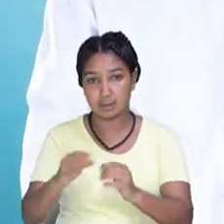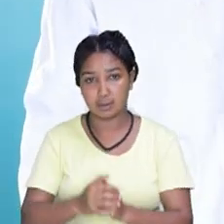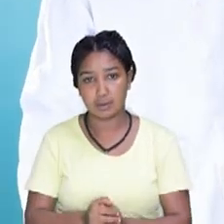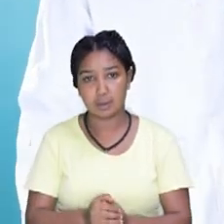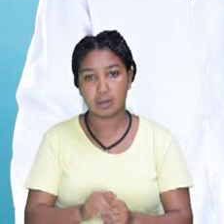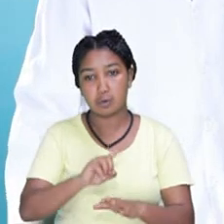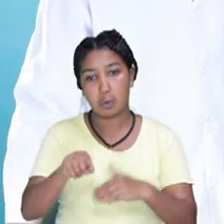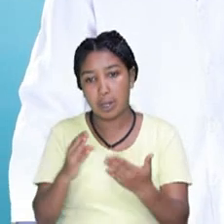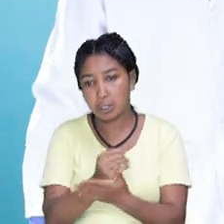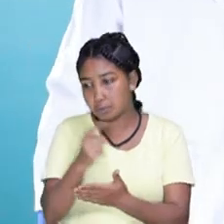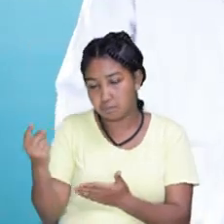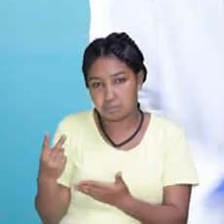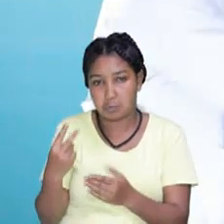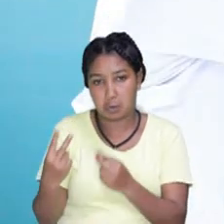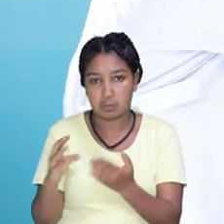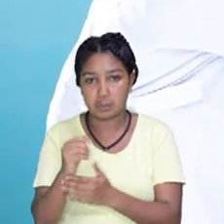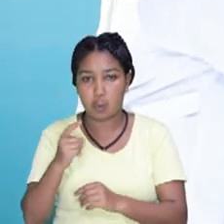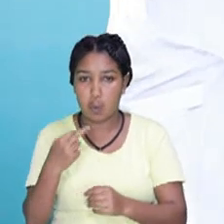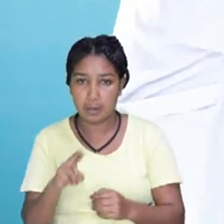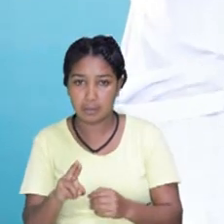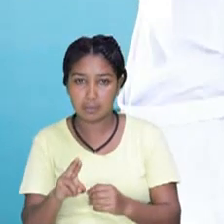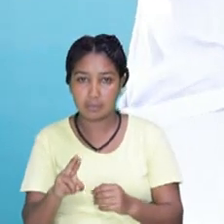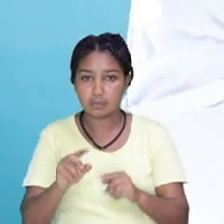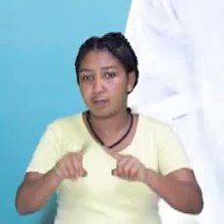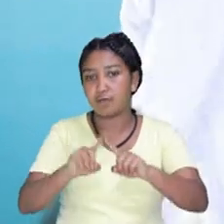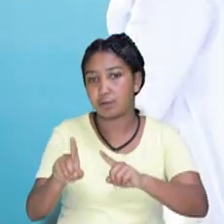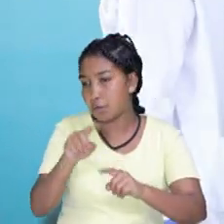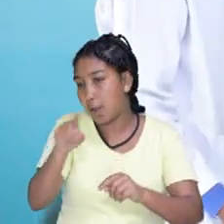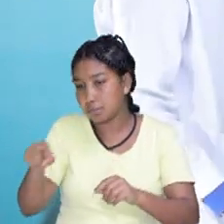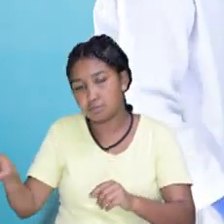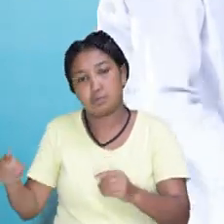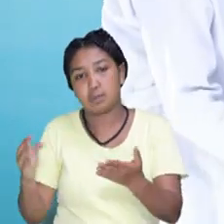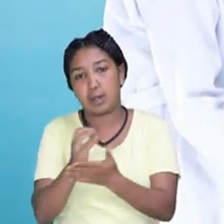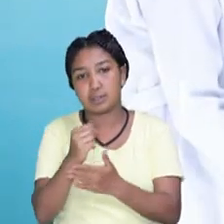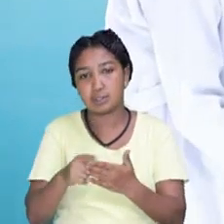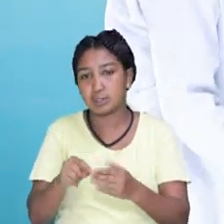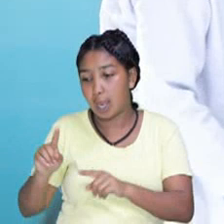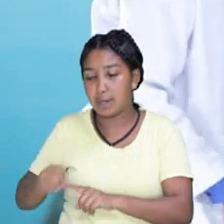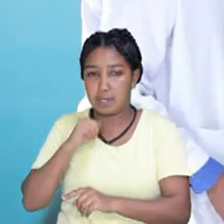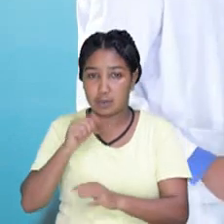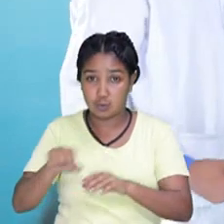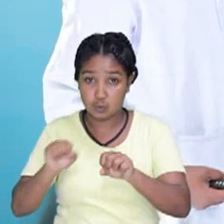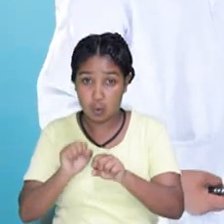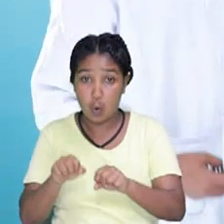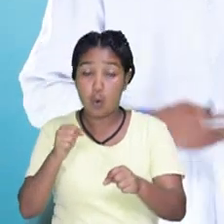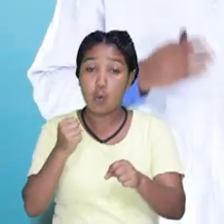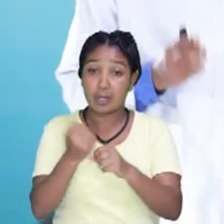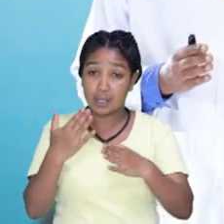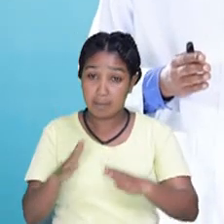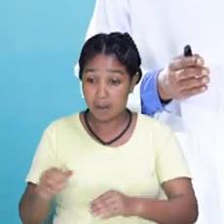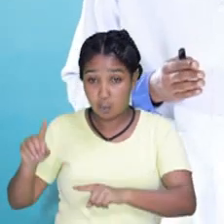Okay? You might take this path, you might take this path, or you might take a different zigzag path. It's independent. Therefore, work done